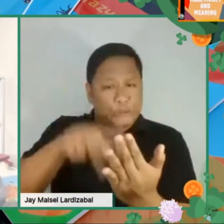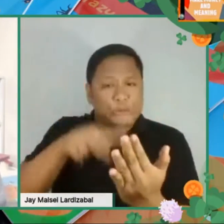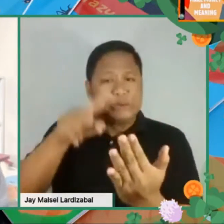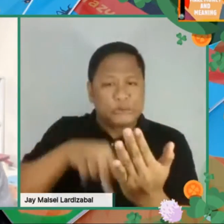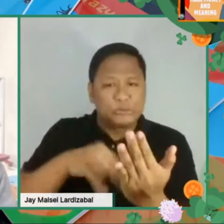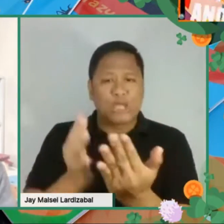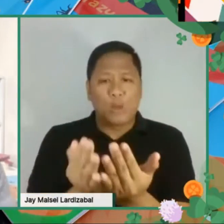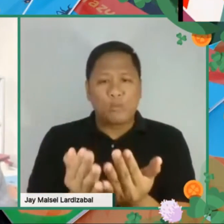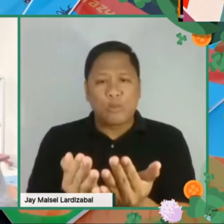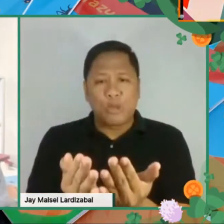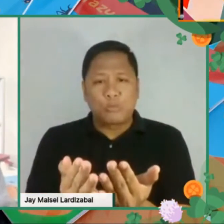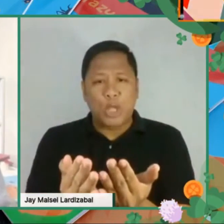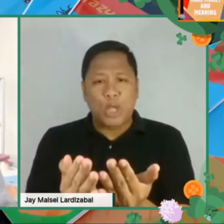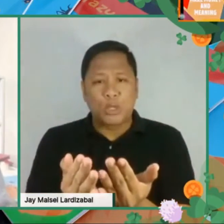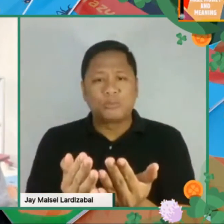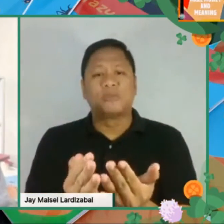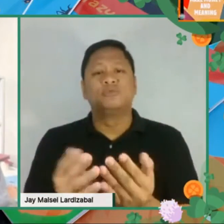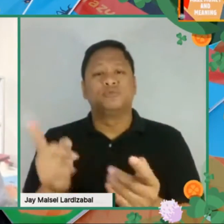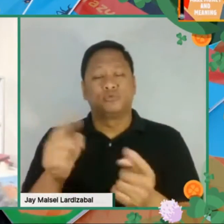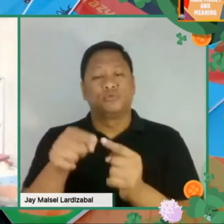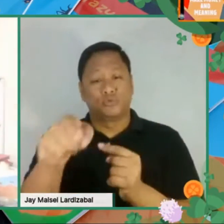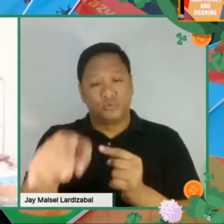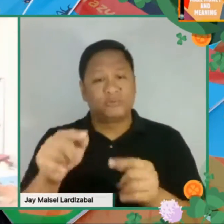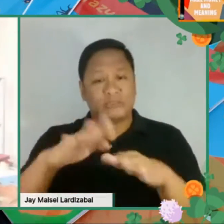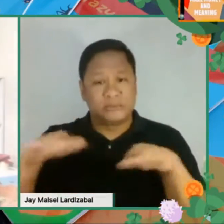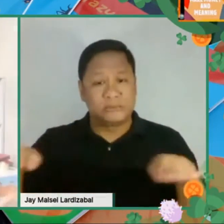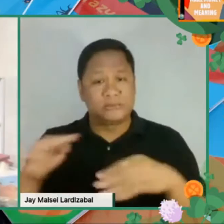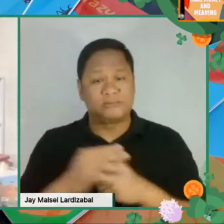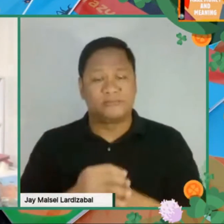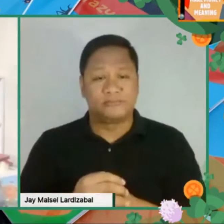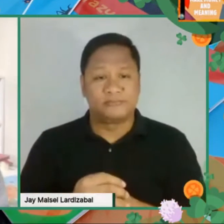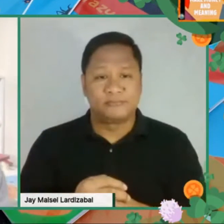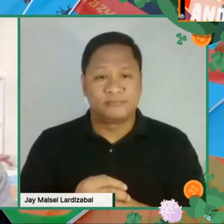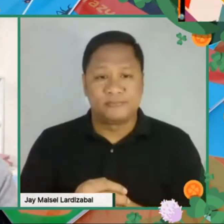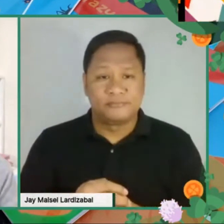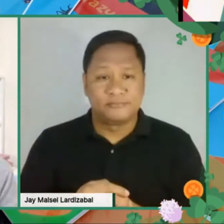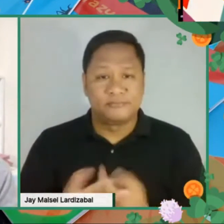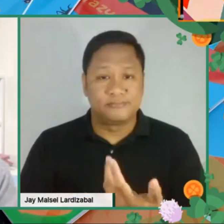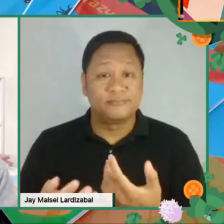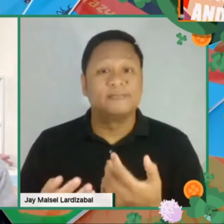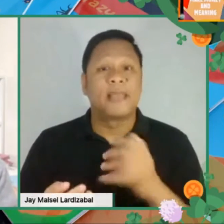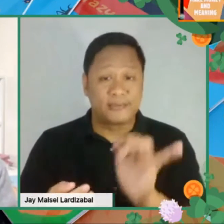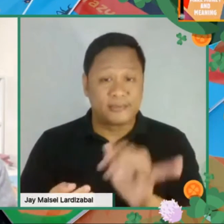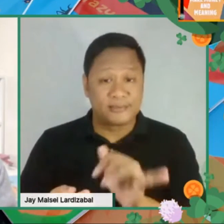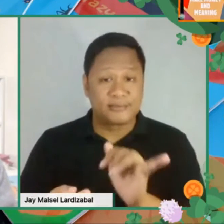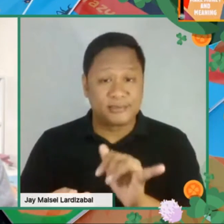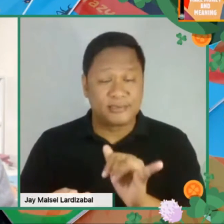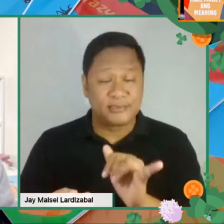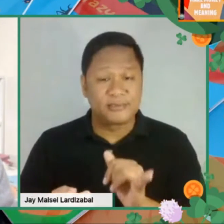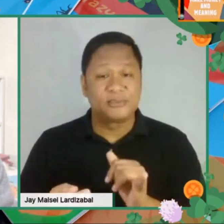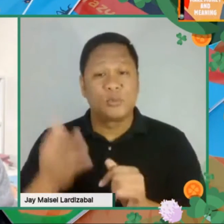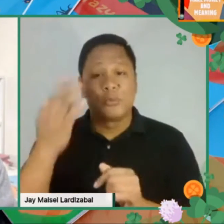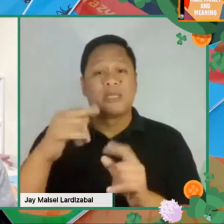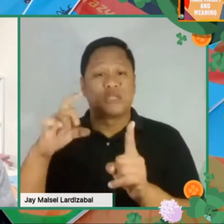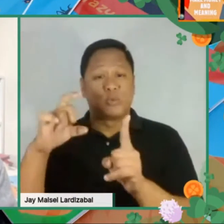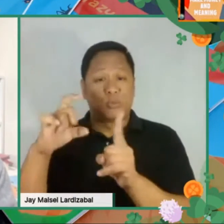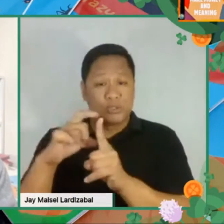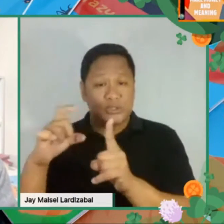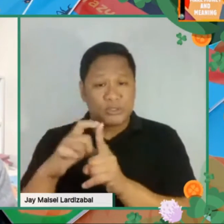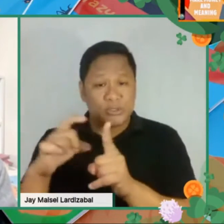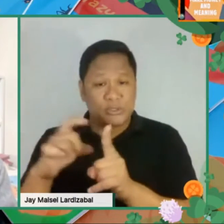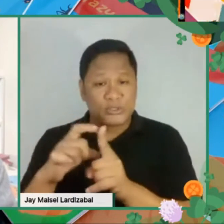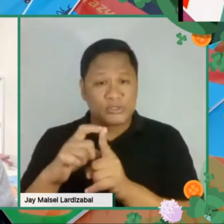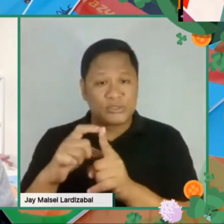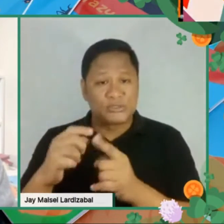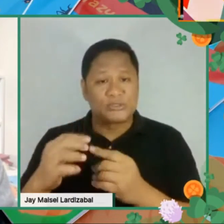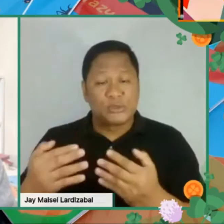yeah. Yeah, yeah, kasi yung the way yung words, the flow of